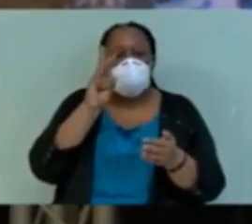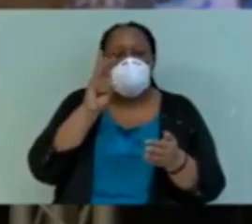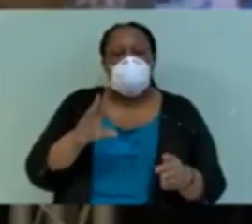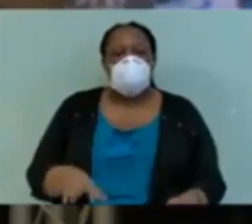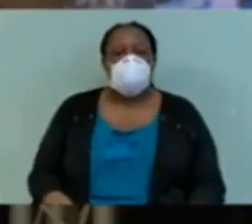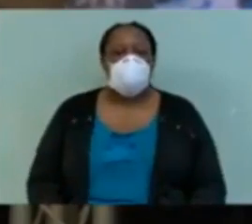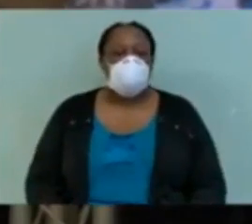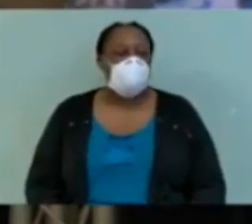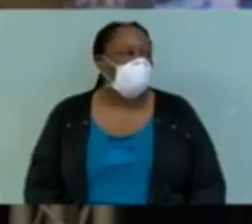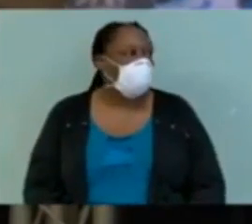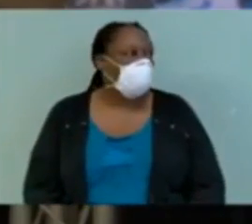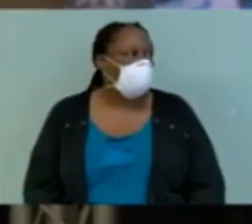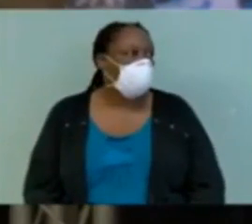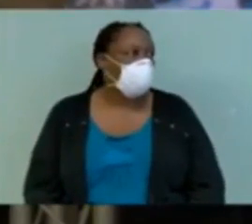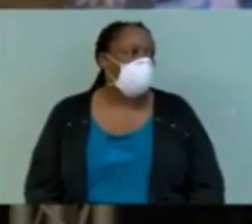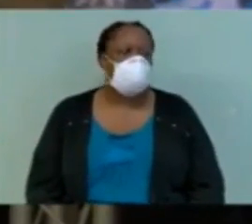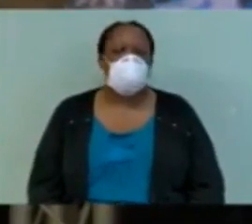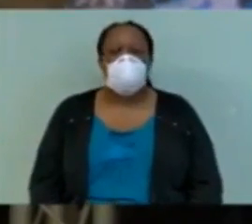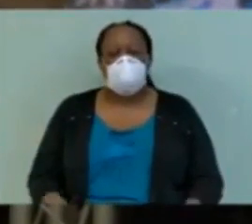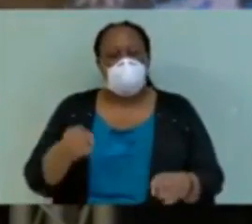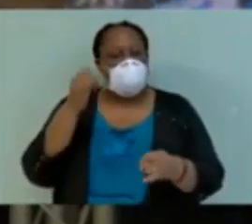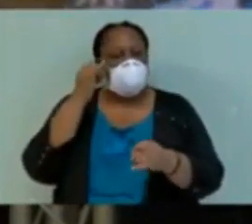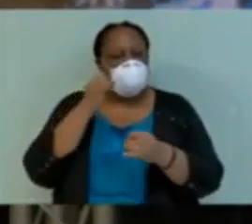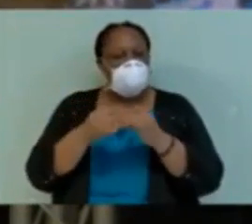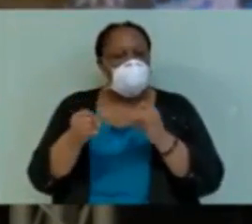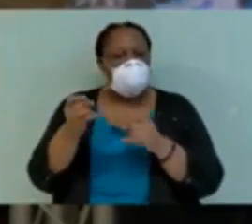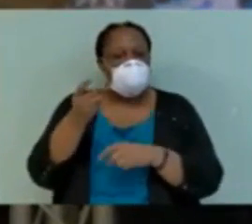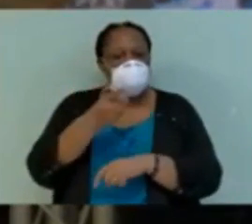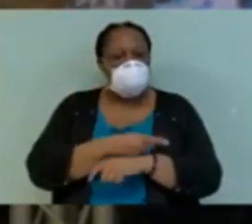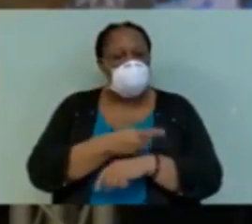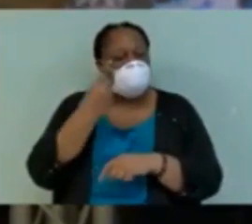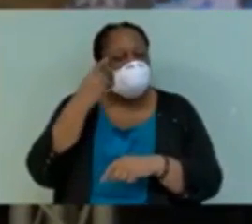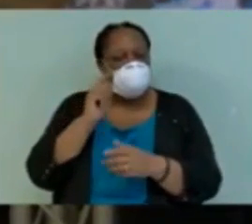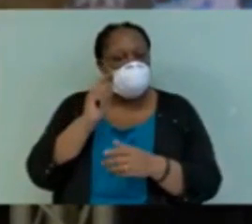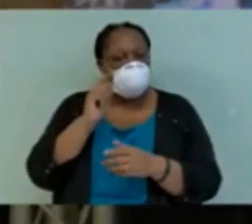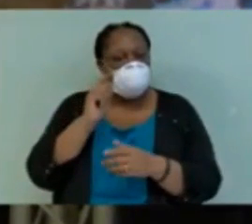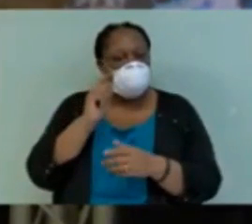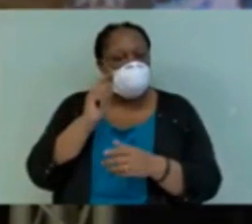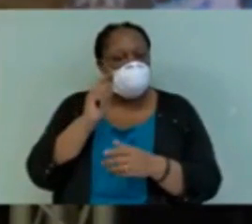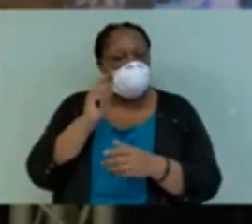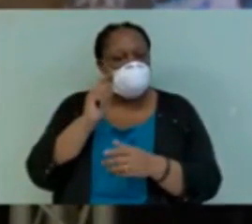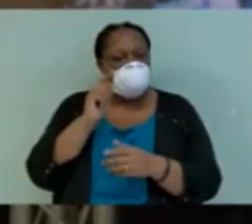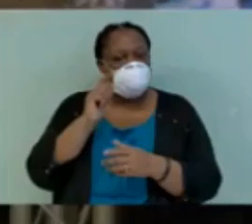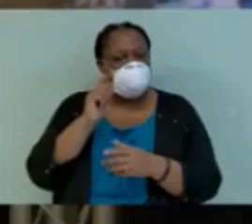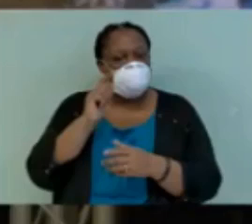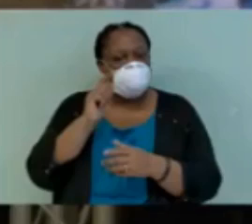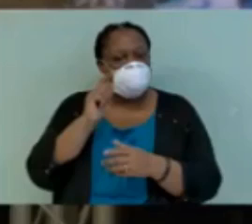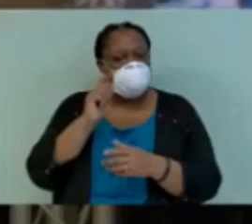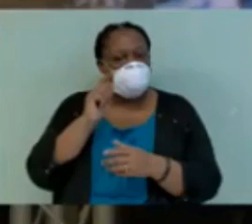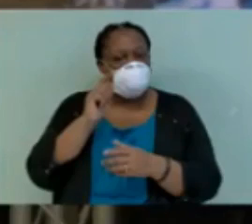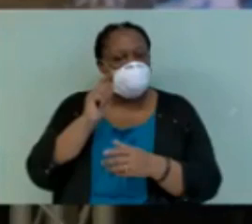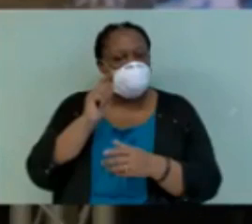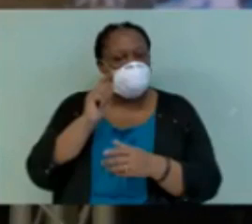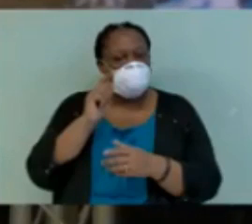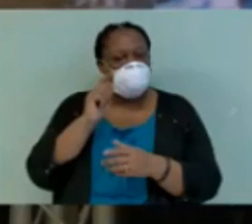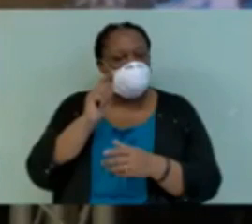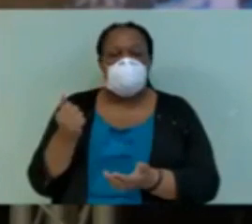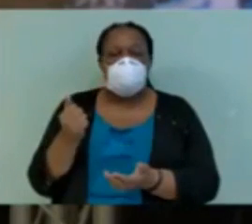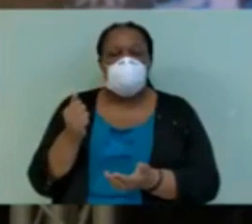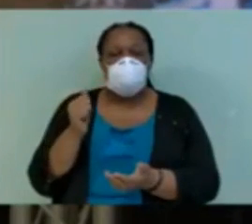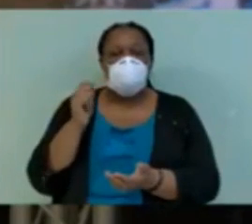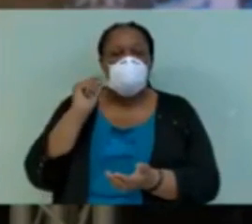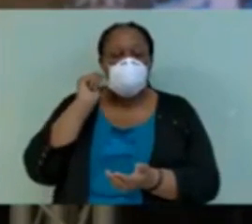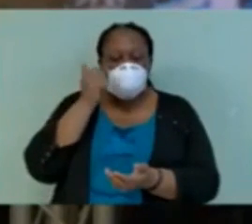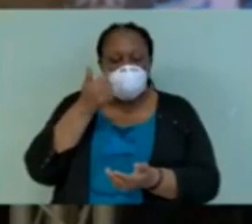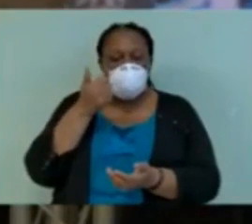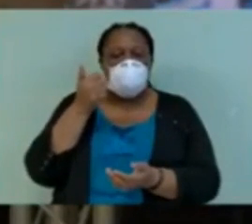Today's limited operation period ends at 7 p.m. The nightly curfew begins at 7:01 p.m.